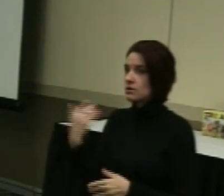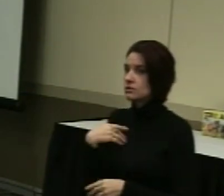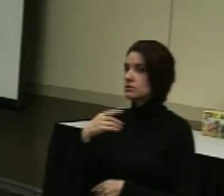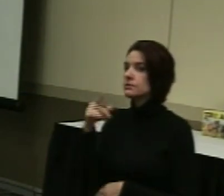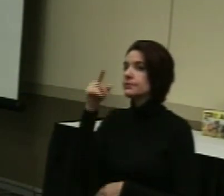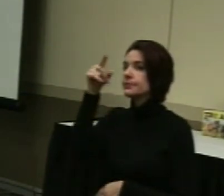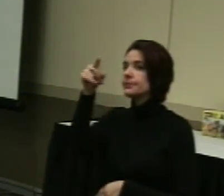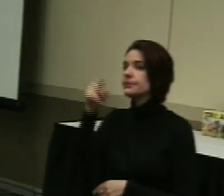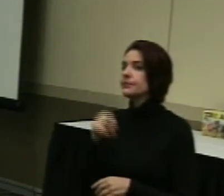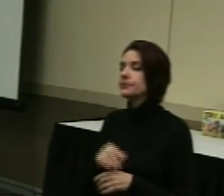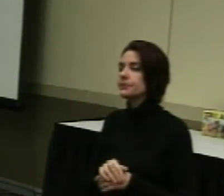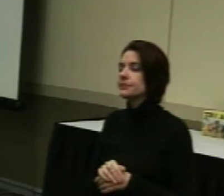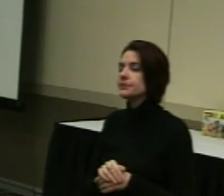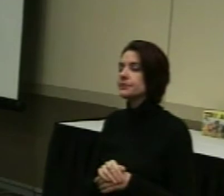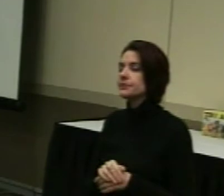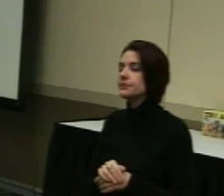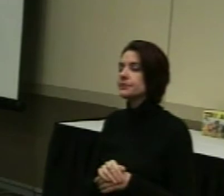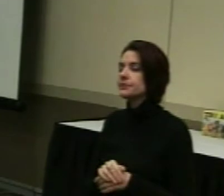Yes?